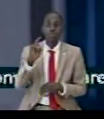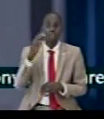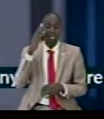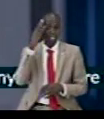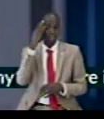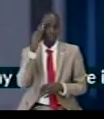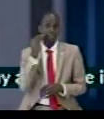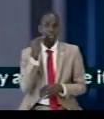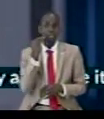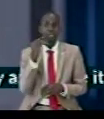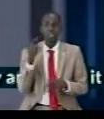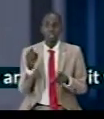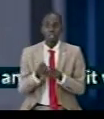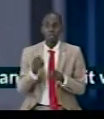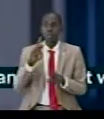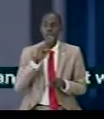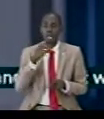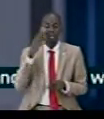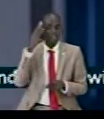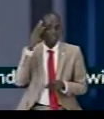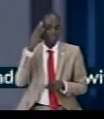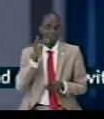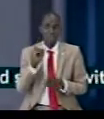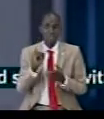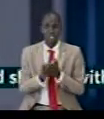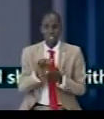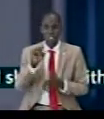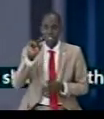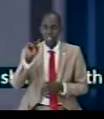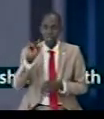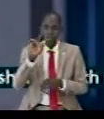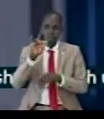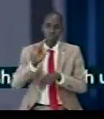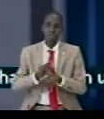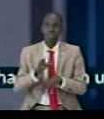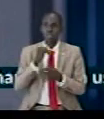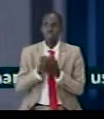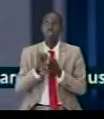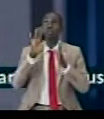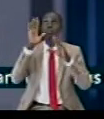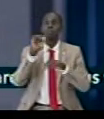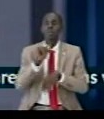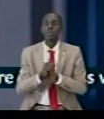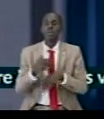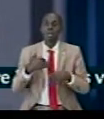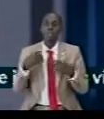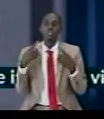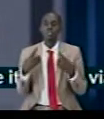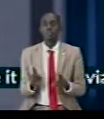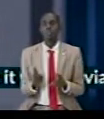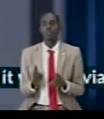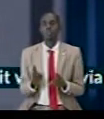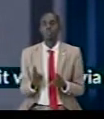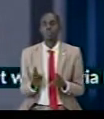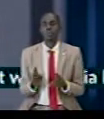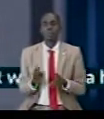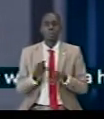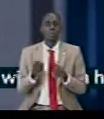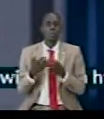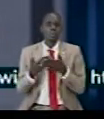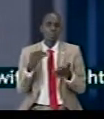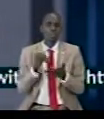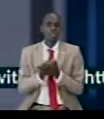said, as you are experiencing that little touch, he said, the miracle has happened. But before that